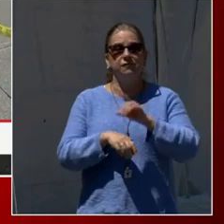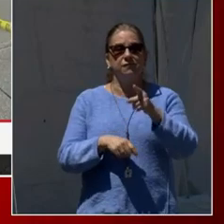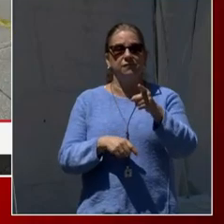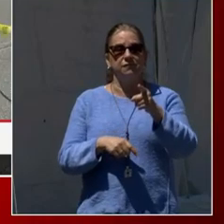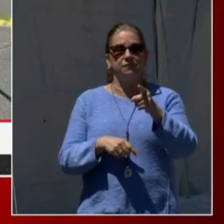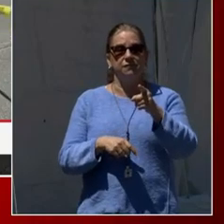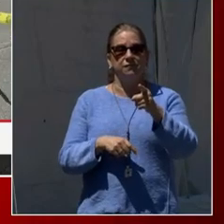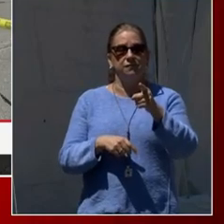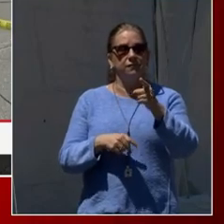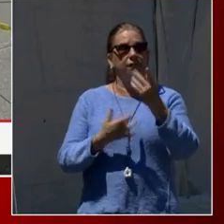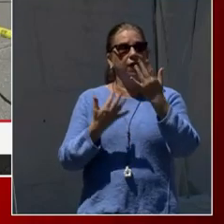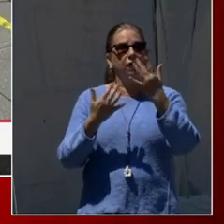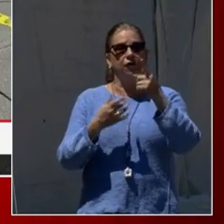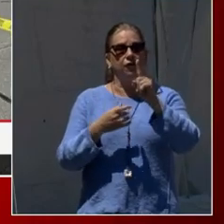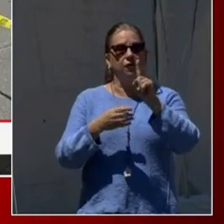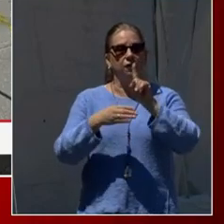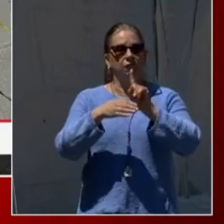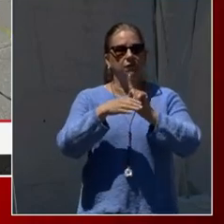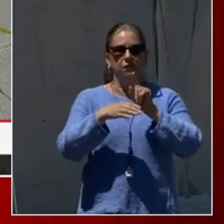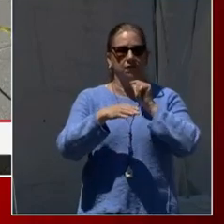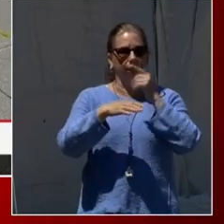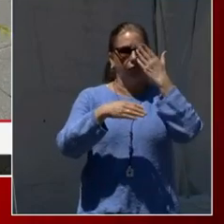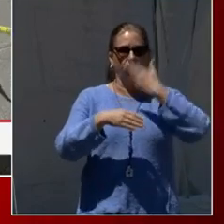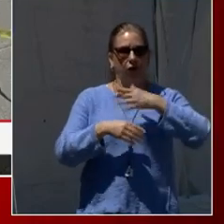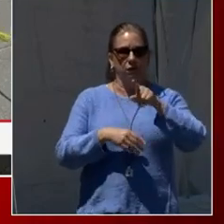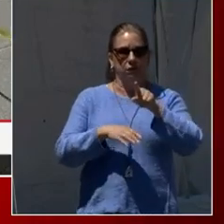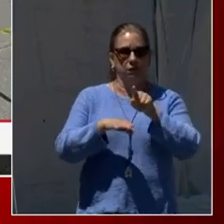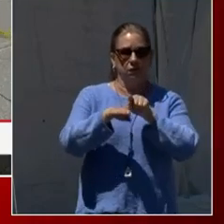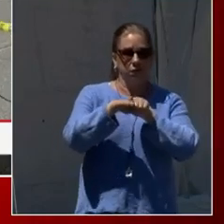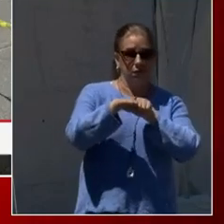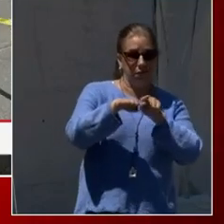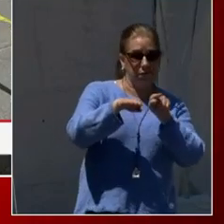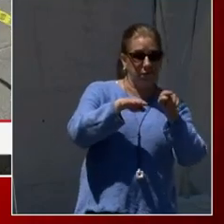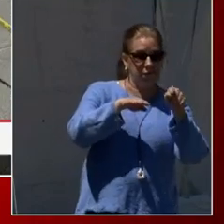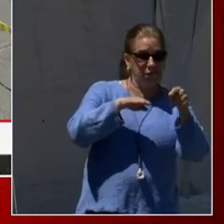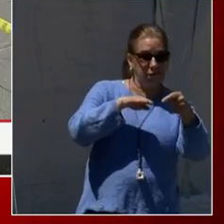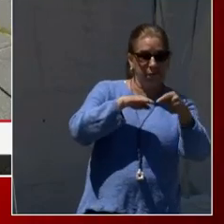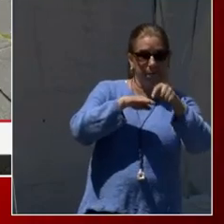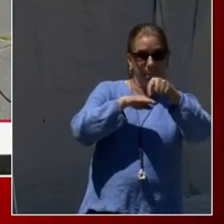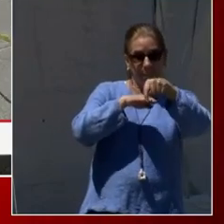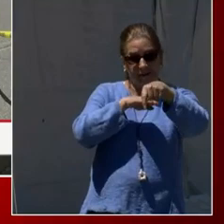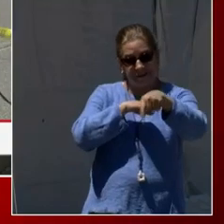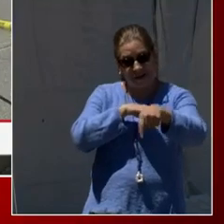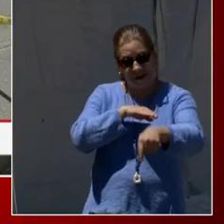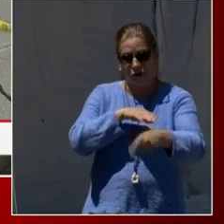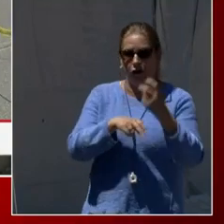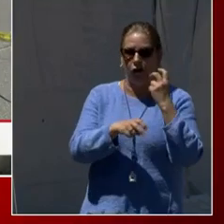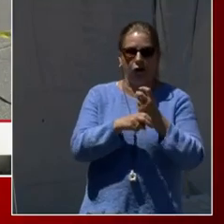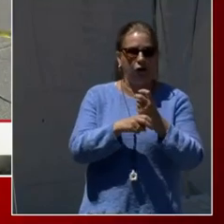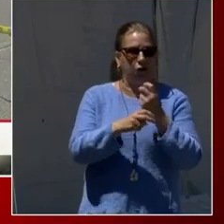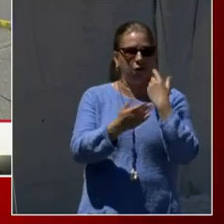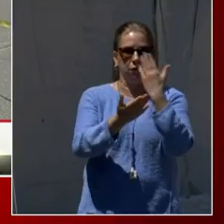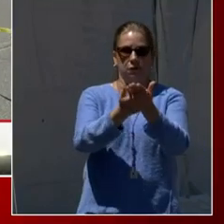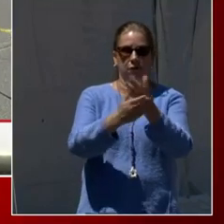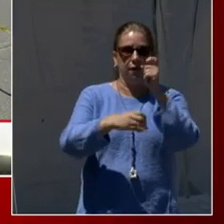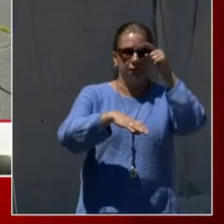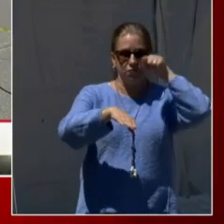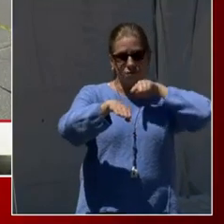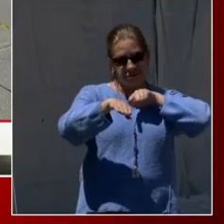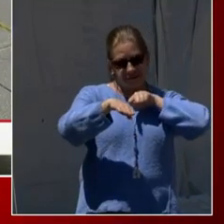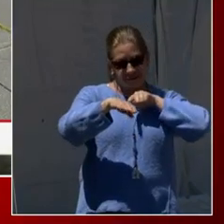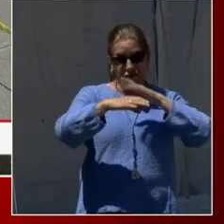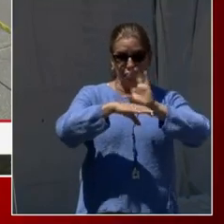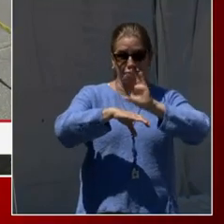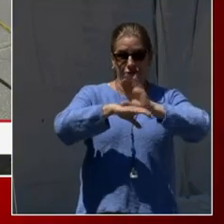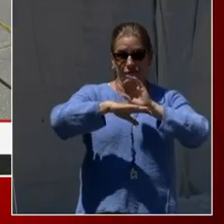going on and what was happening once we got there. So just to follow up, were there other places in the city where you felt it was too